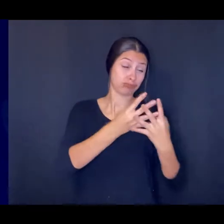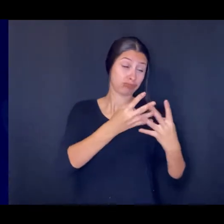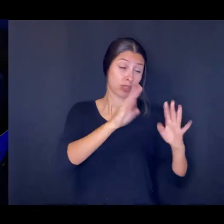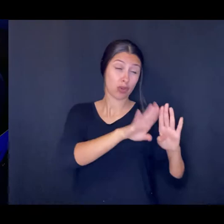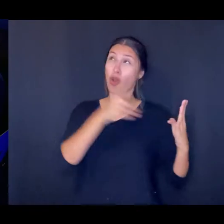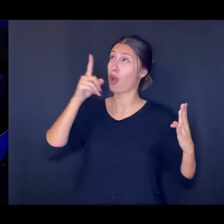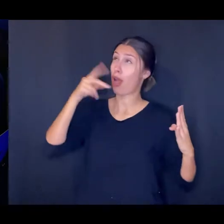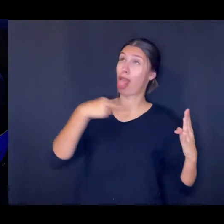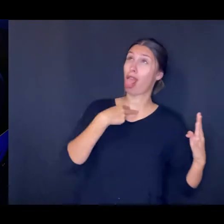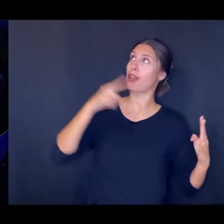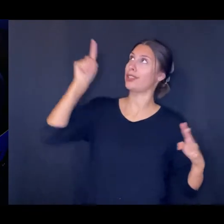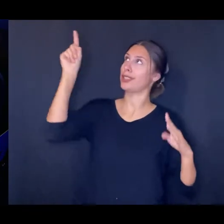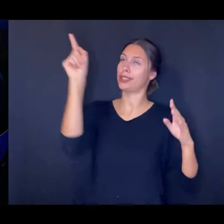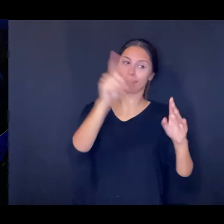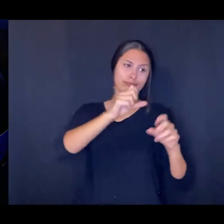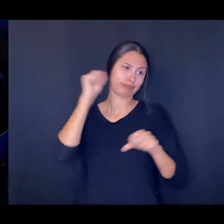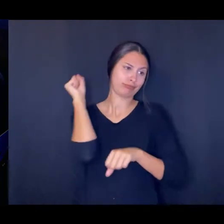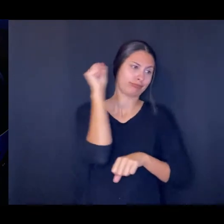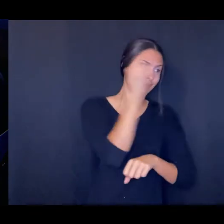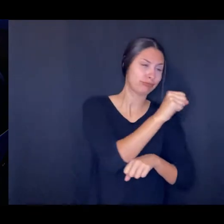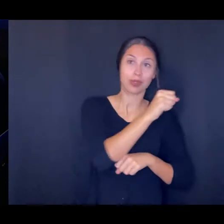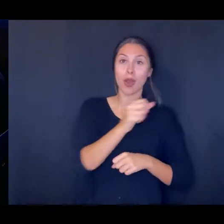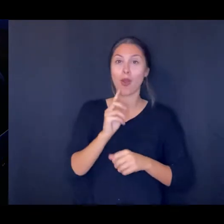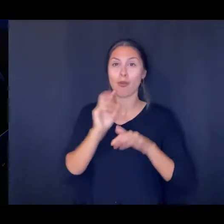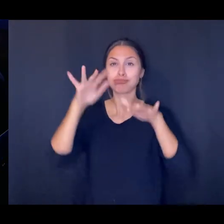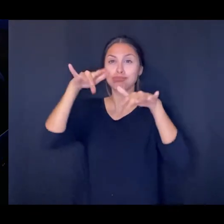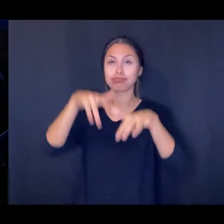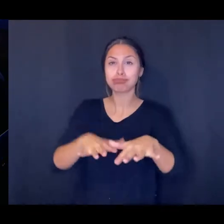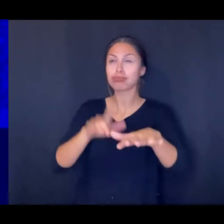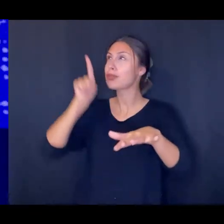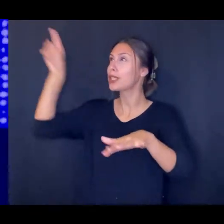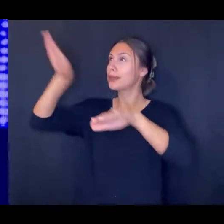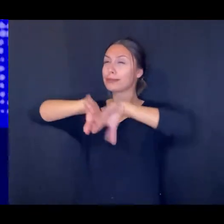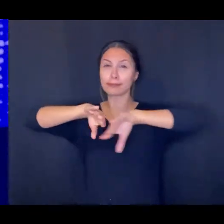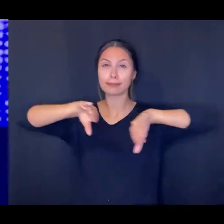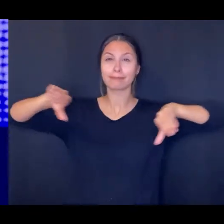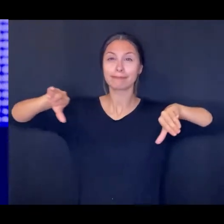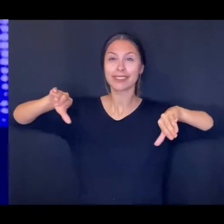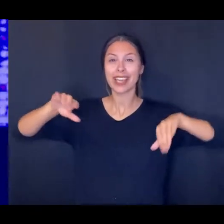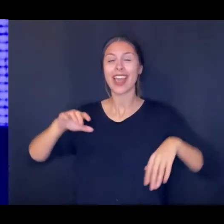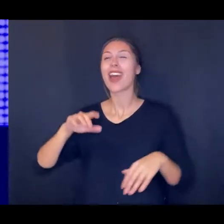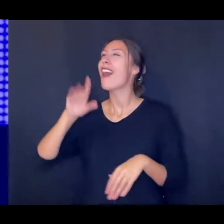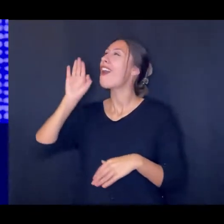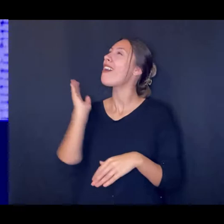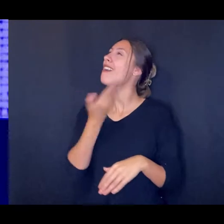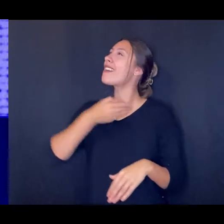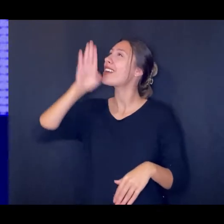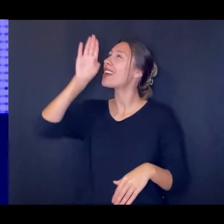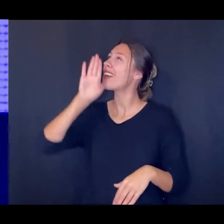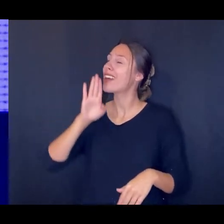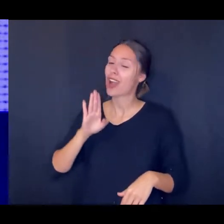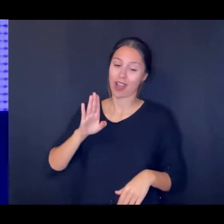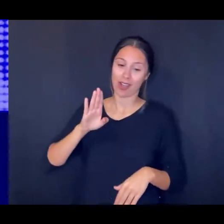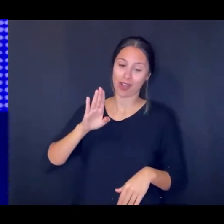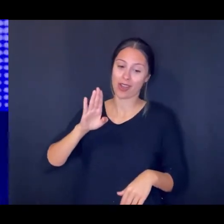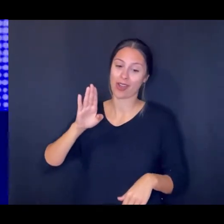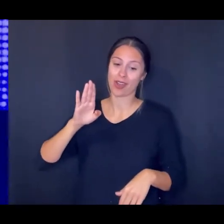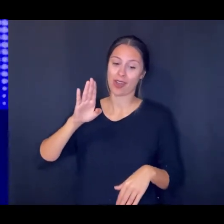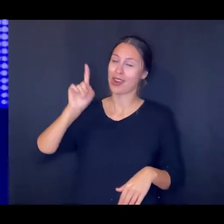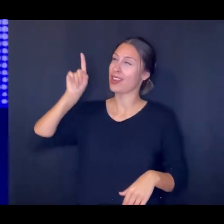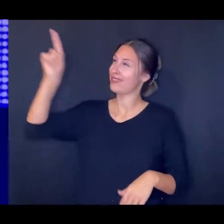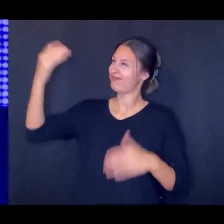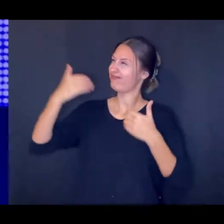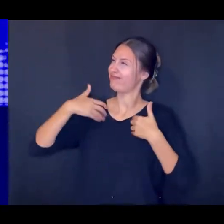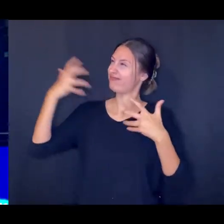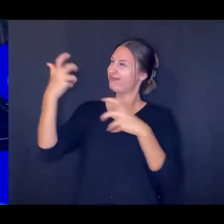He opened the prison doors, he parted the raging sea. Our God, he